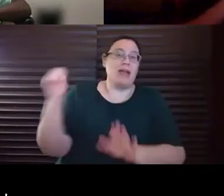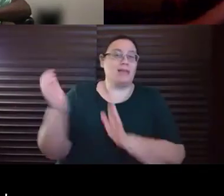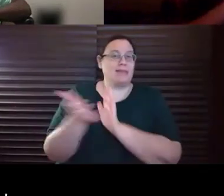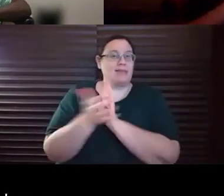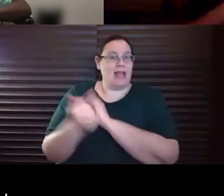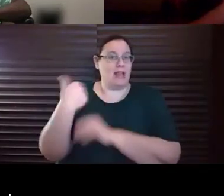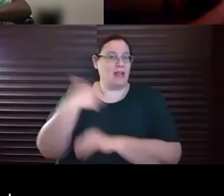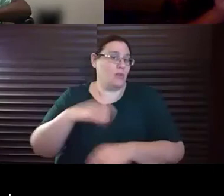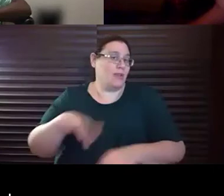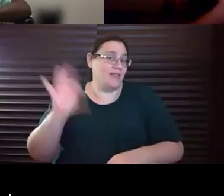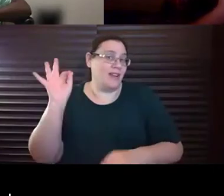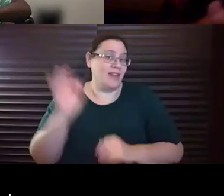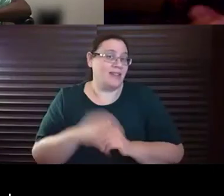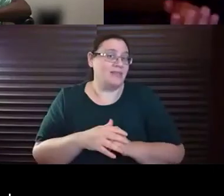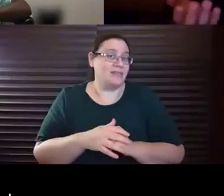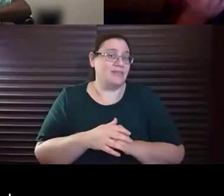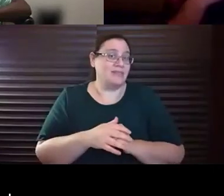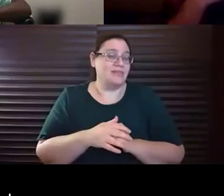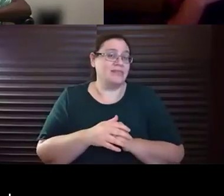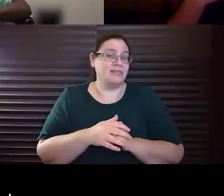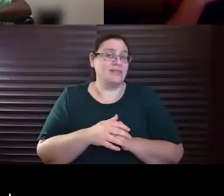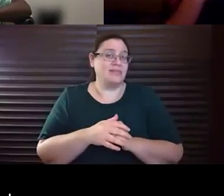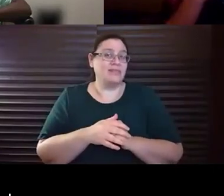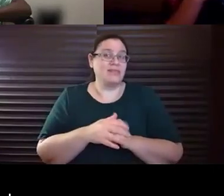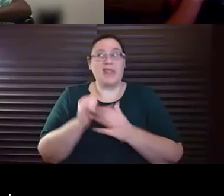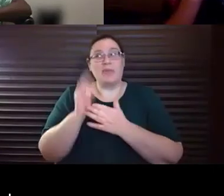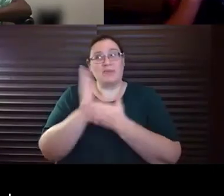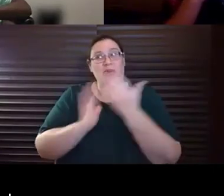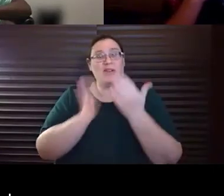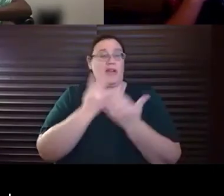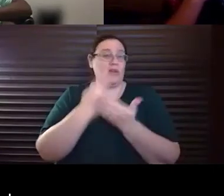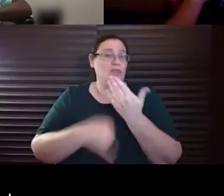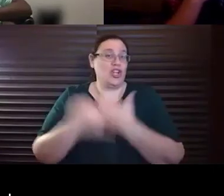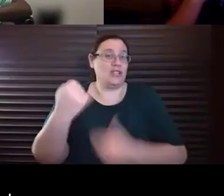would, that we'd be so privileged to have part of our project.